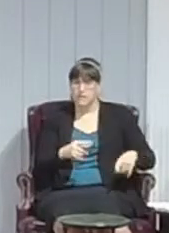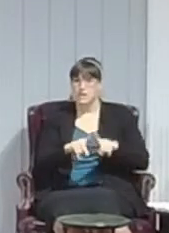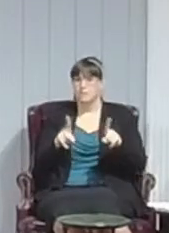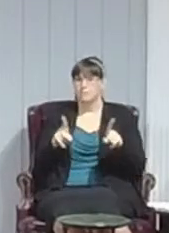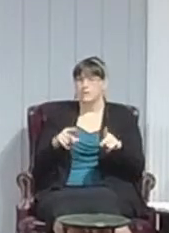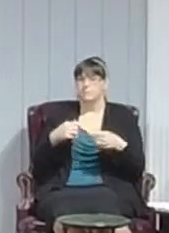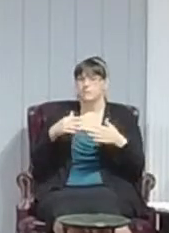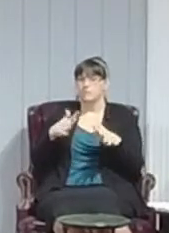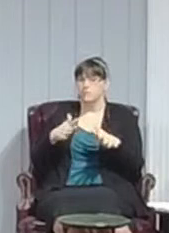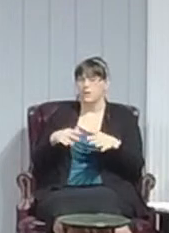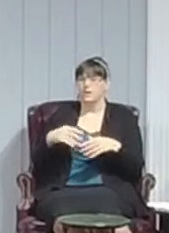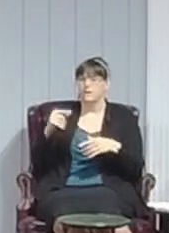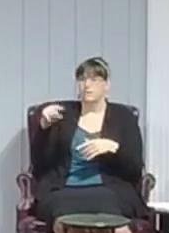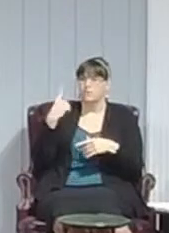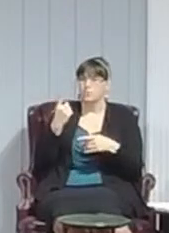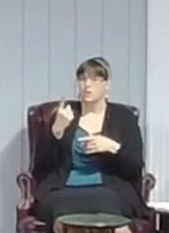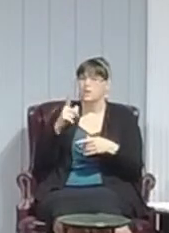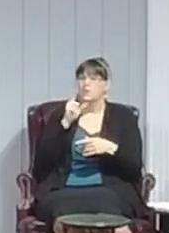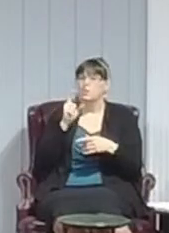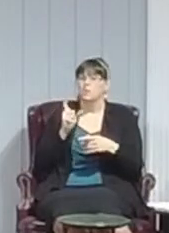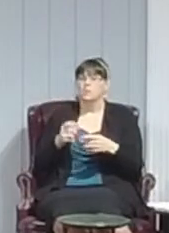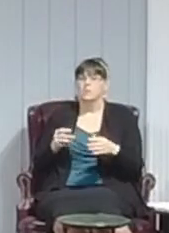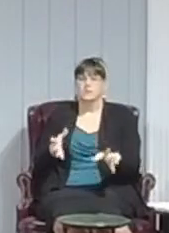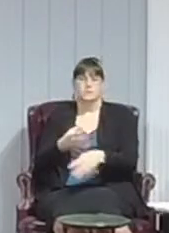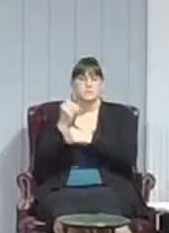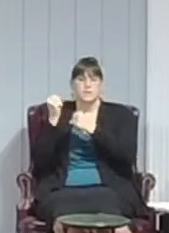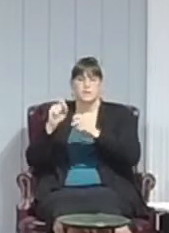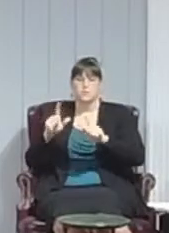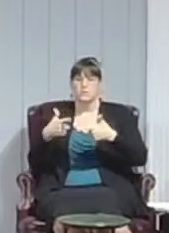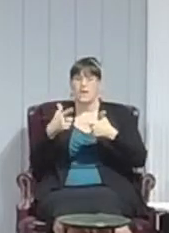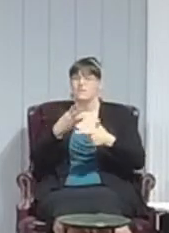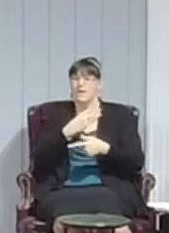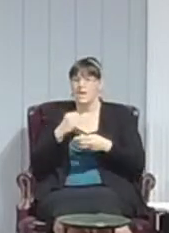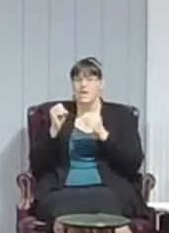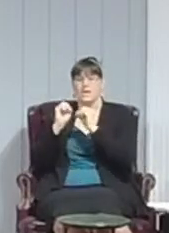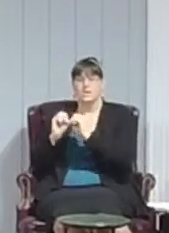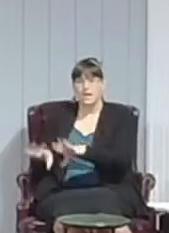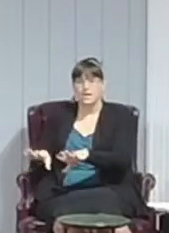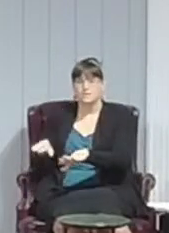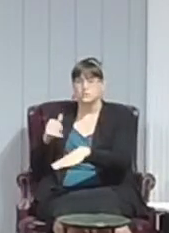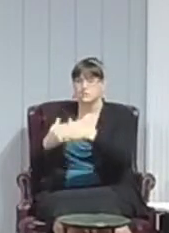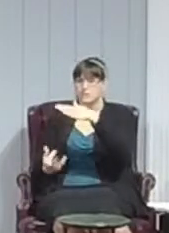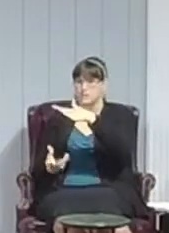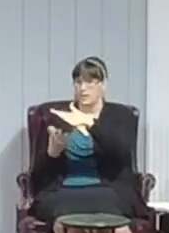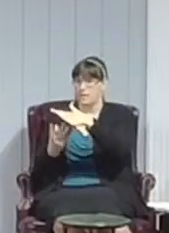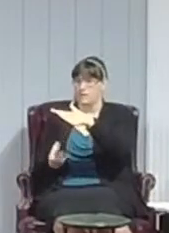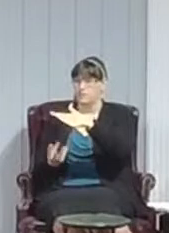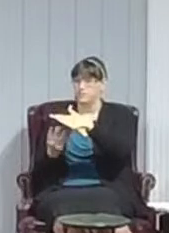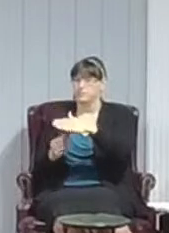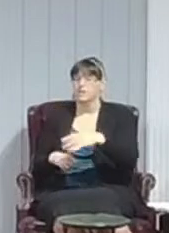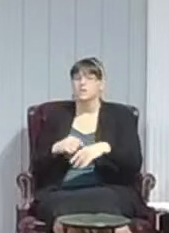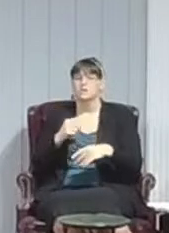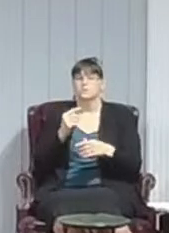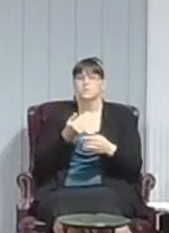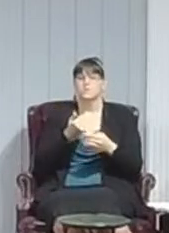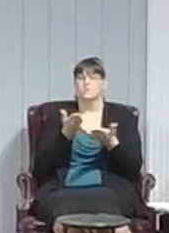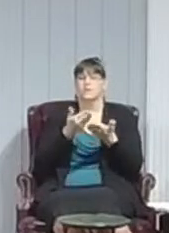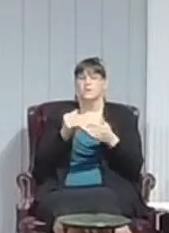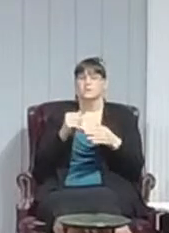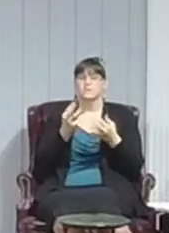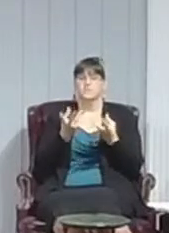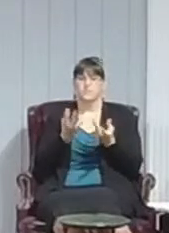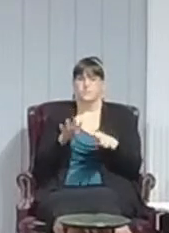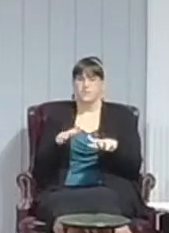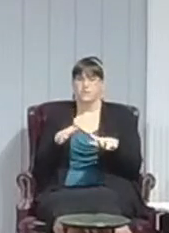can take your life and cast you eternally into hell. He says, so there are some things that are, there is some fear